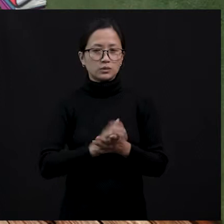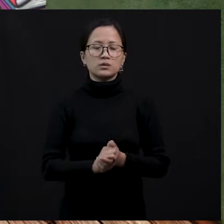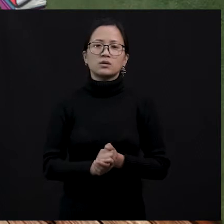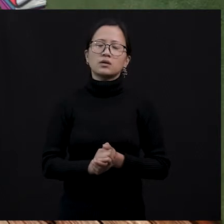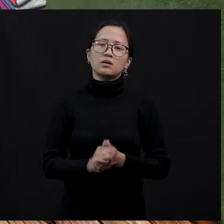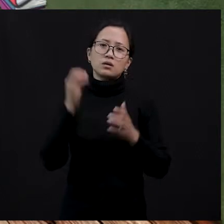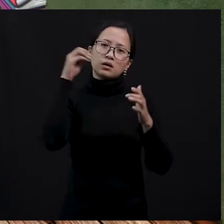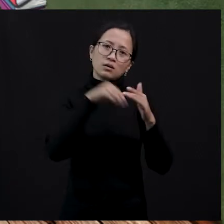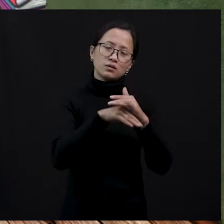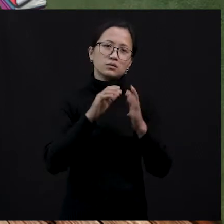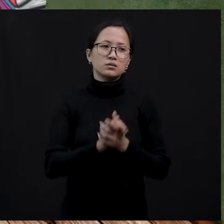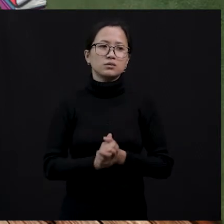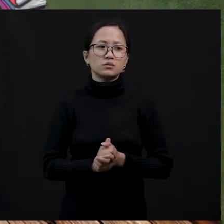with